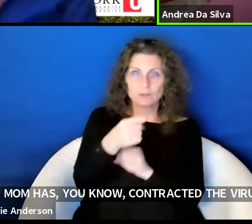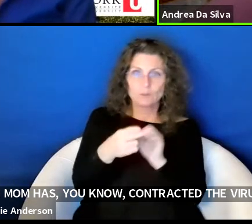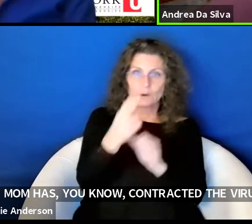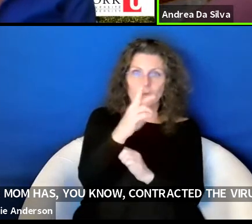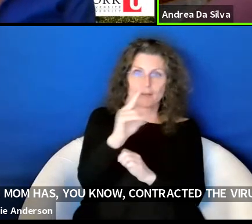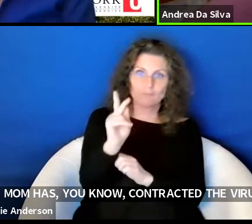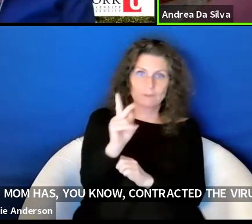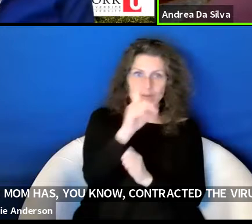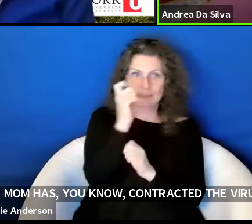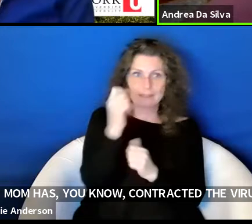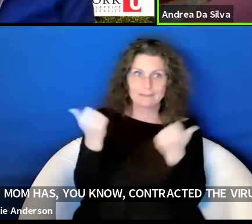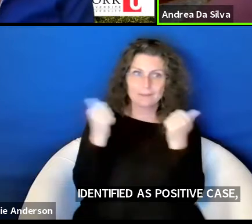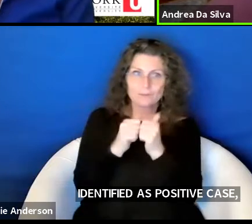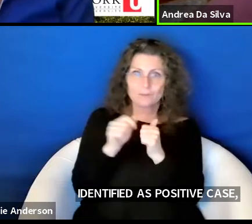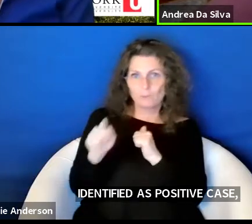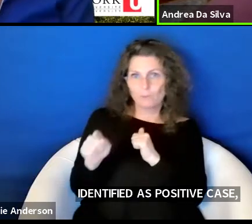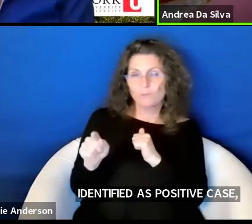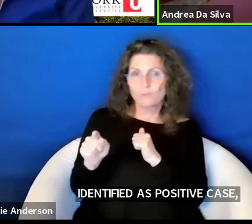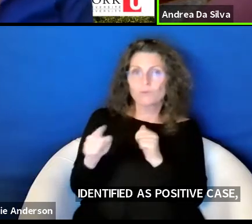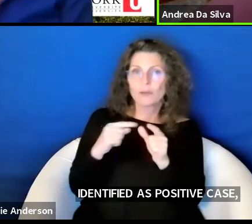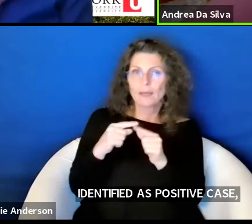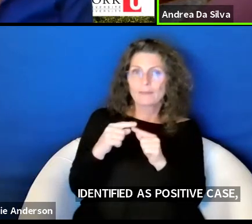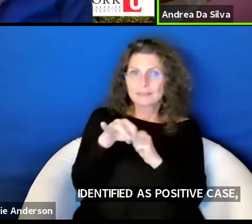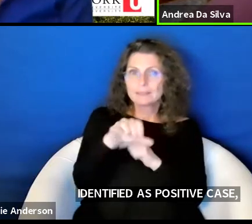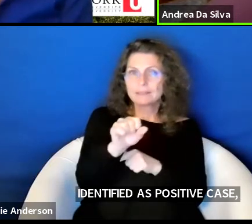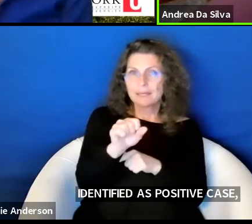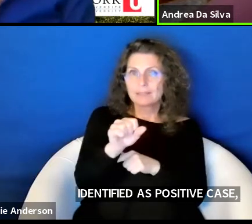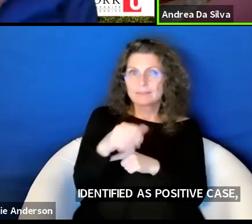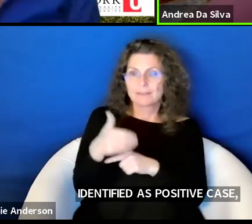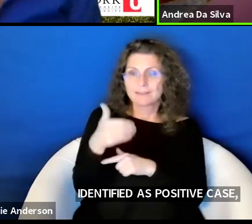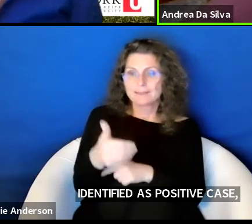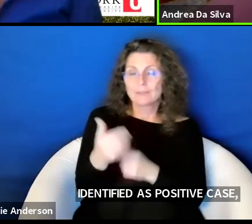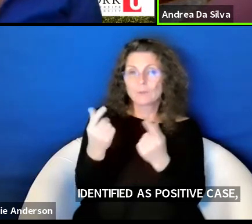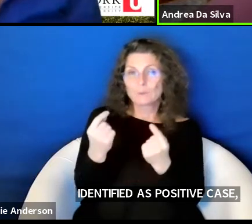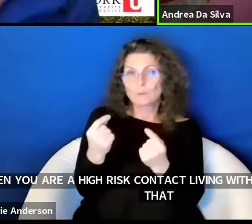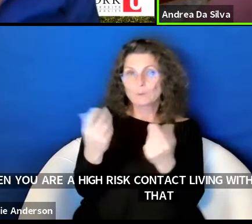living with her, which in that case, your next steps would be,